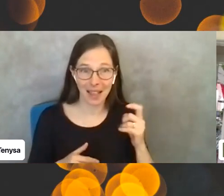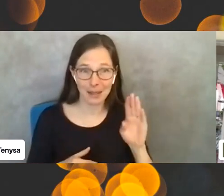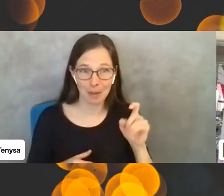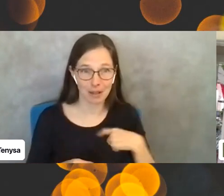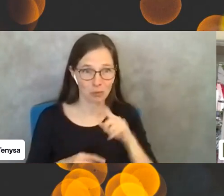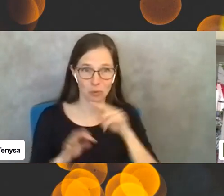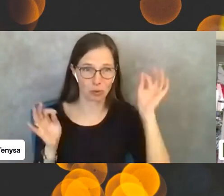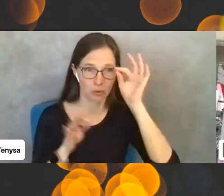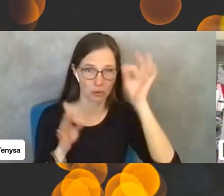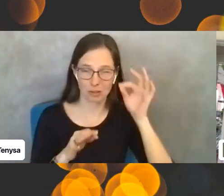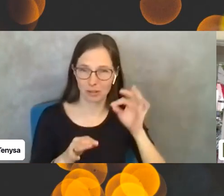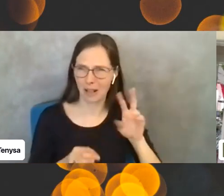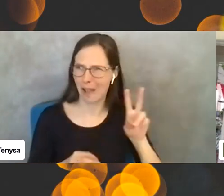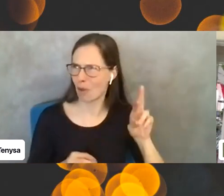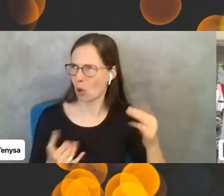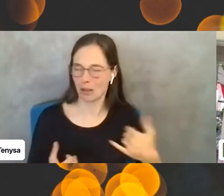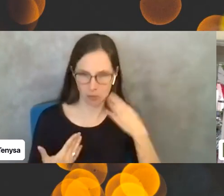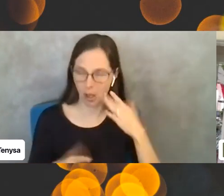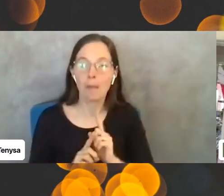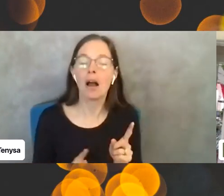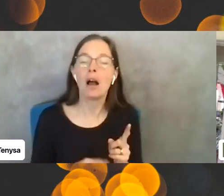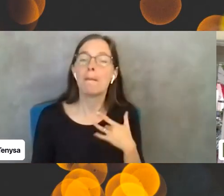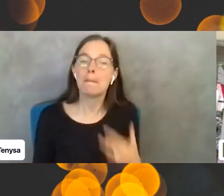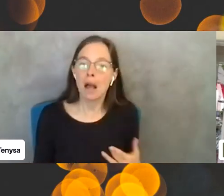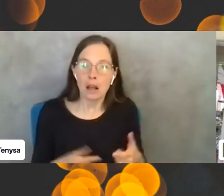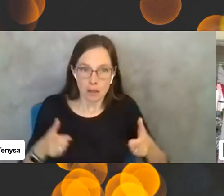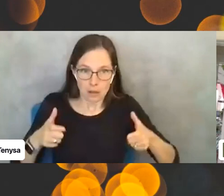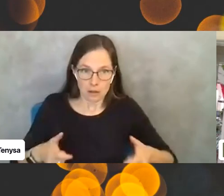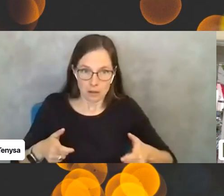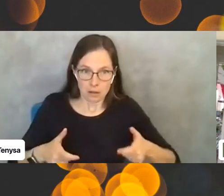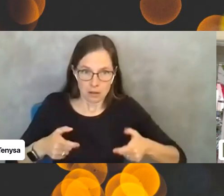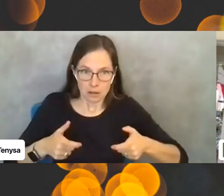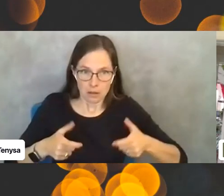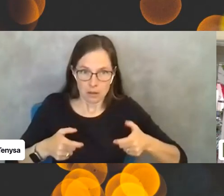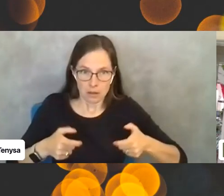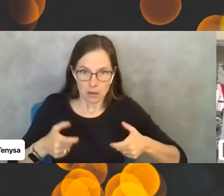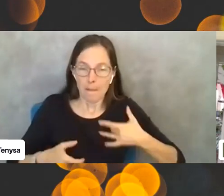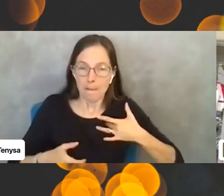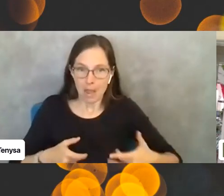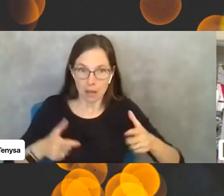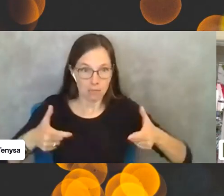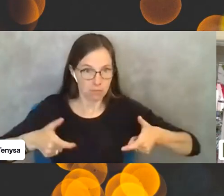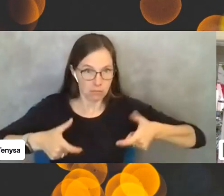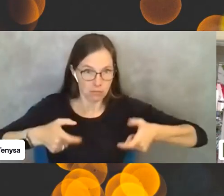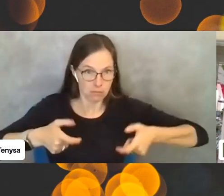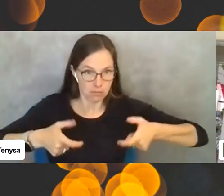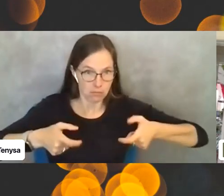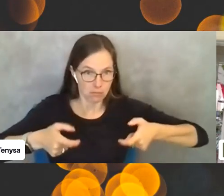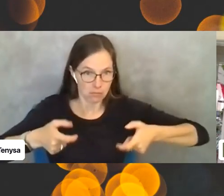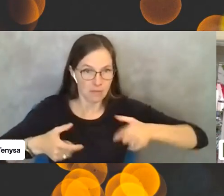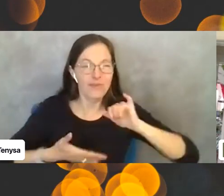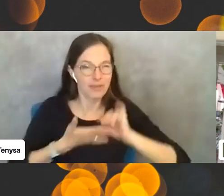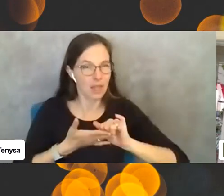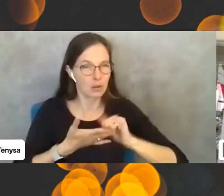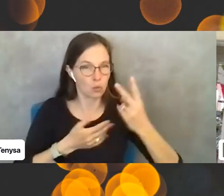There's like virtual reality now, but you normally, like, your controller is your index and your thumb. Those are the